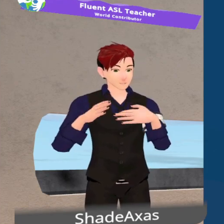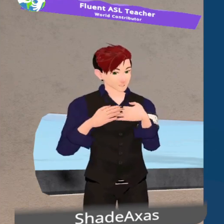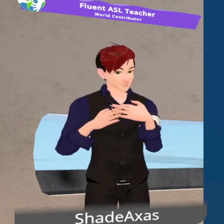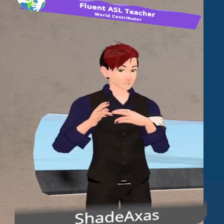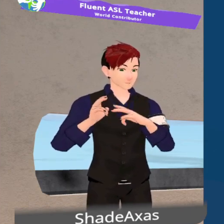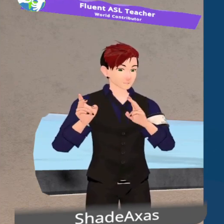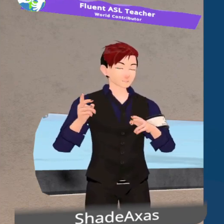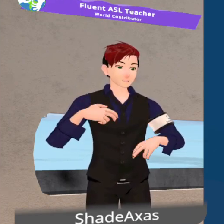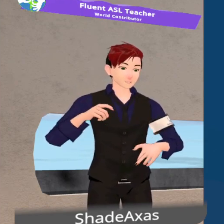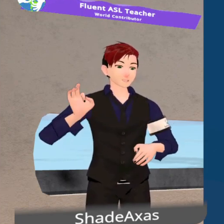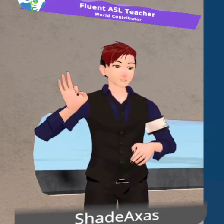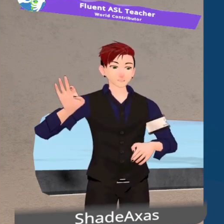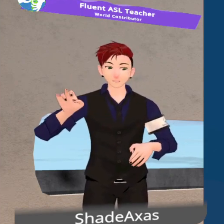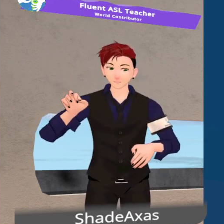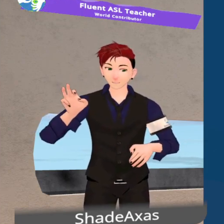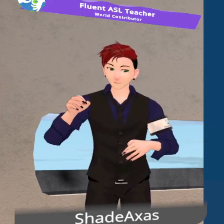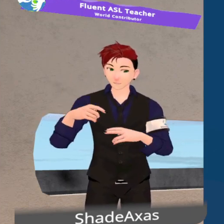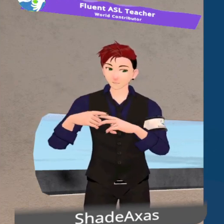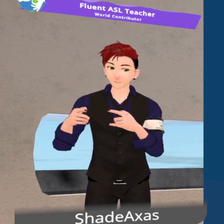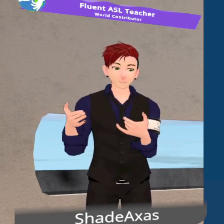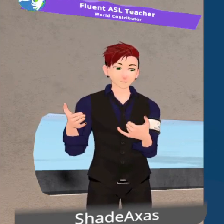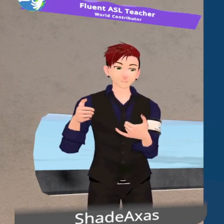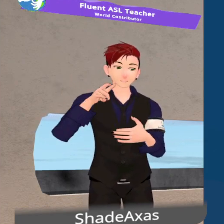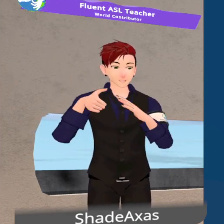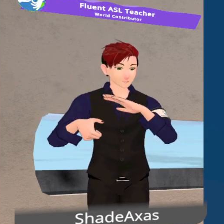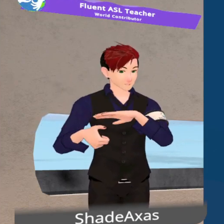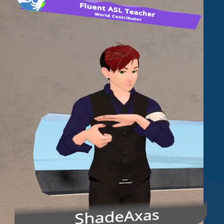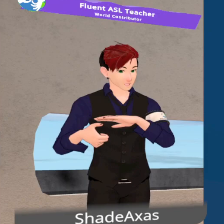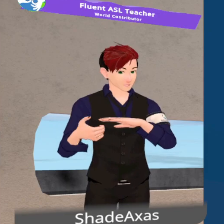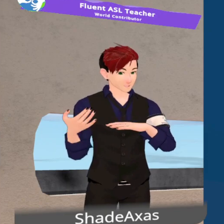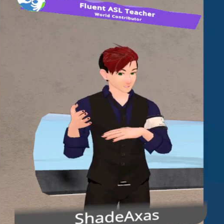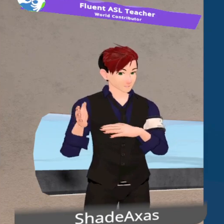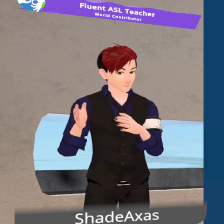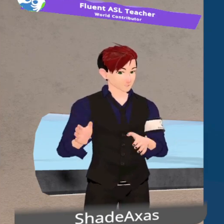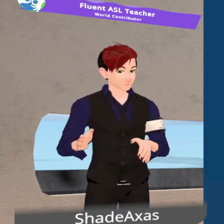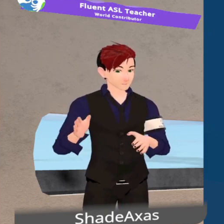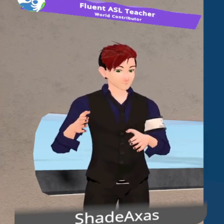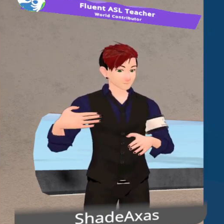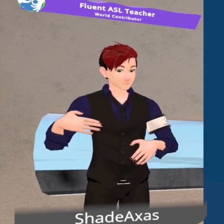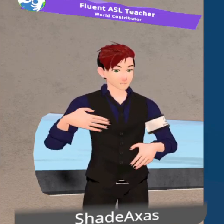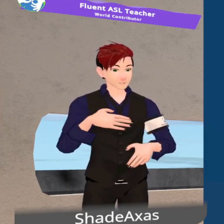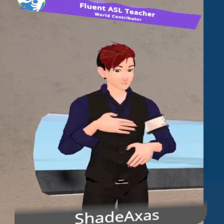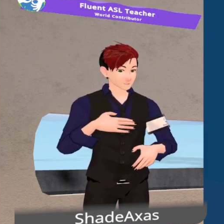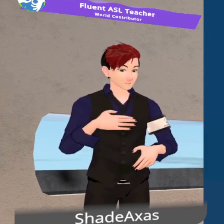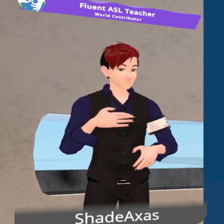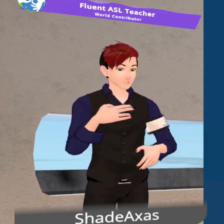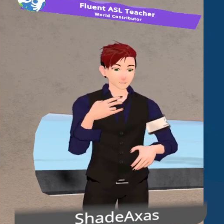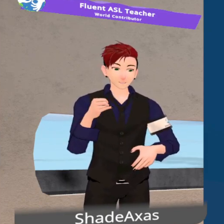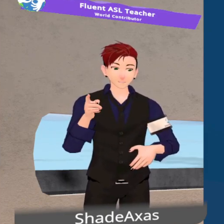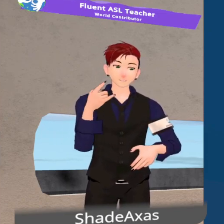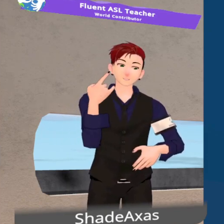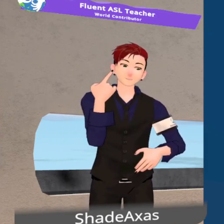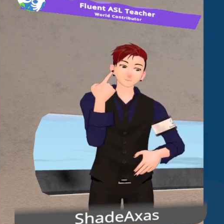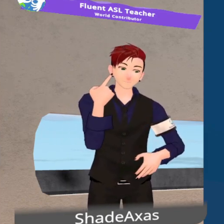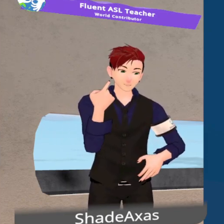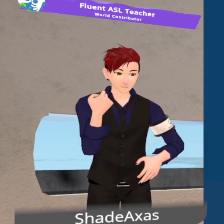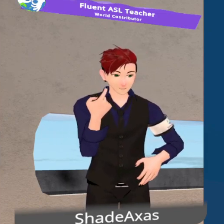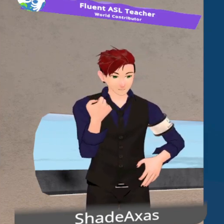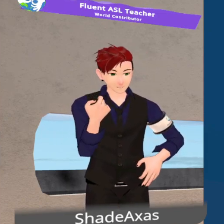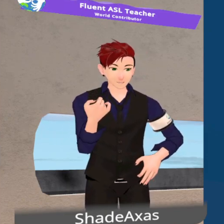they are comfortable and ready, I'm going to give them the fluent role. But right now they are hiding as a blue, as just a member, because they